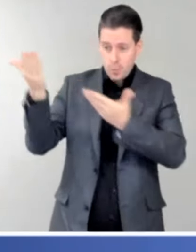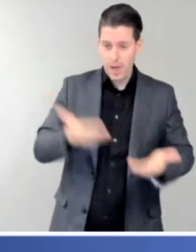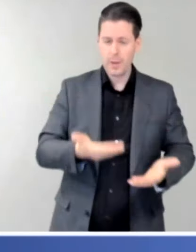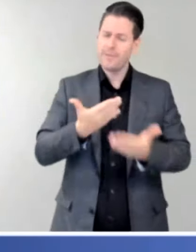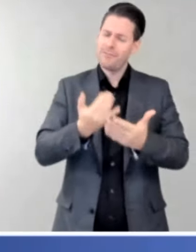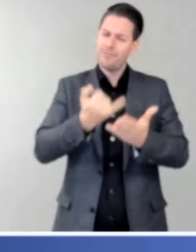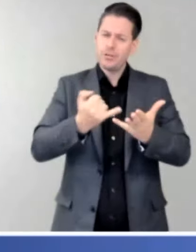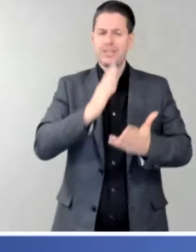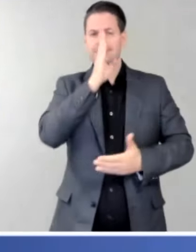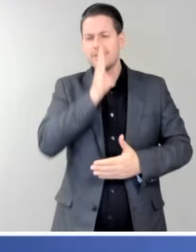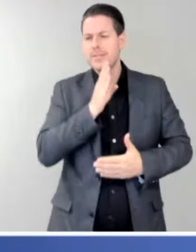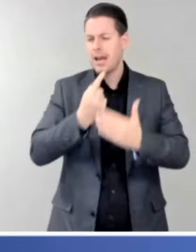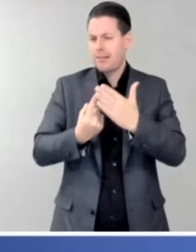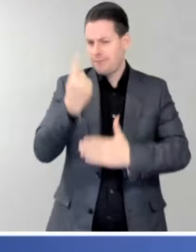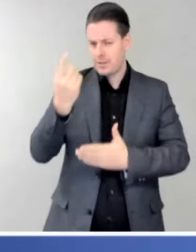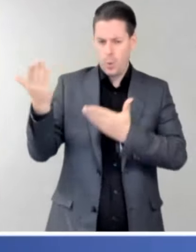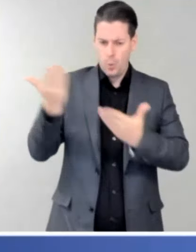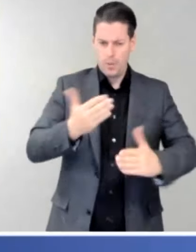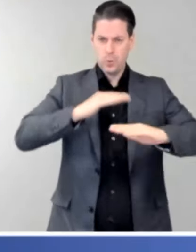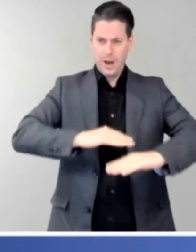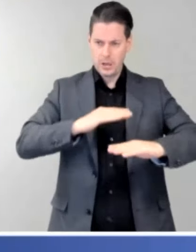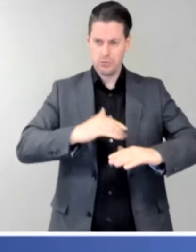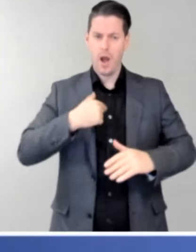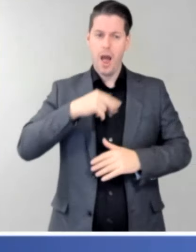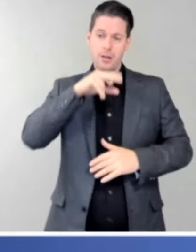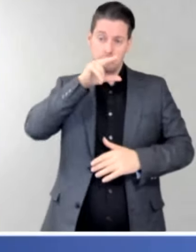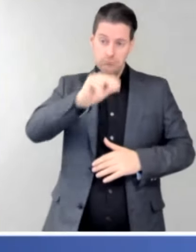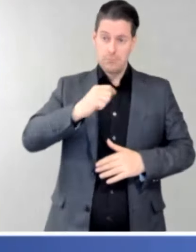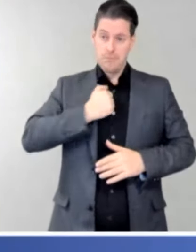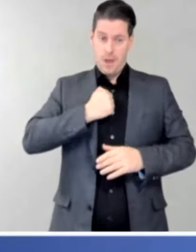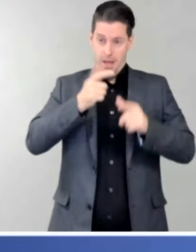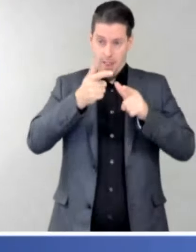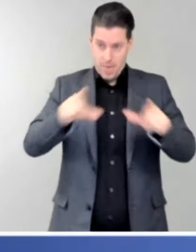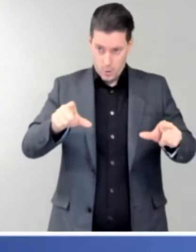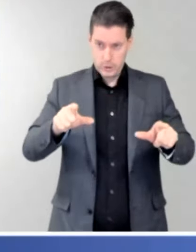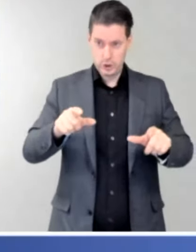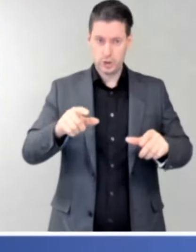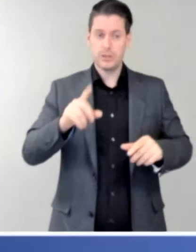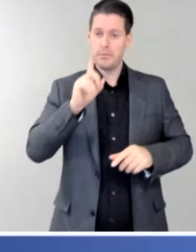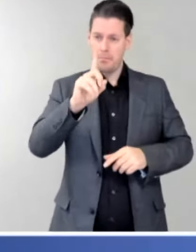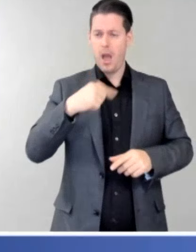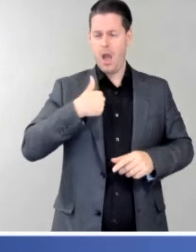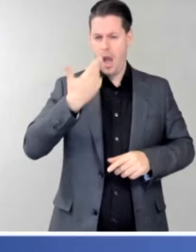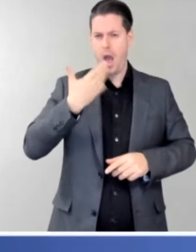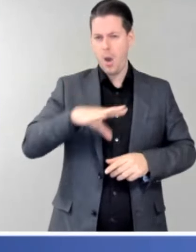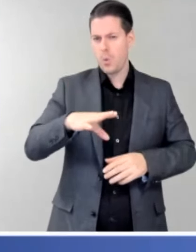country. I'll finish in the words of my people, but I first would like to extend my sympathies and